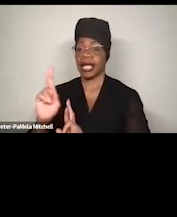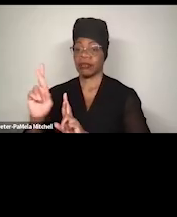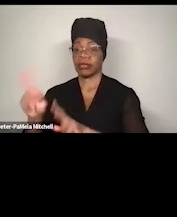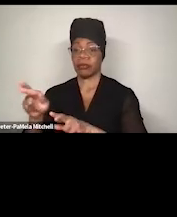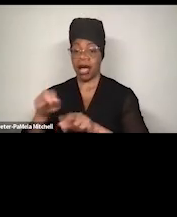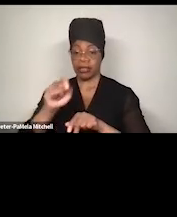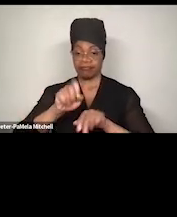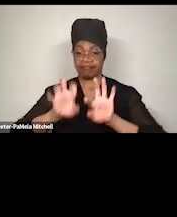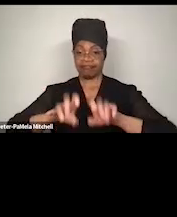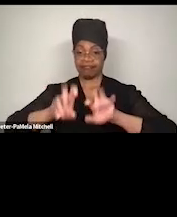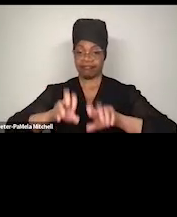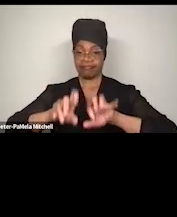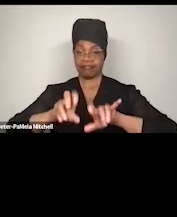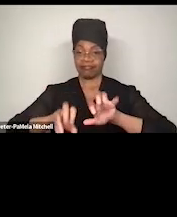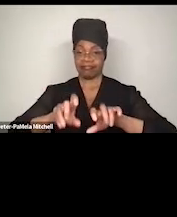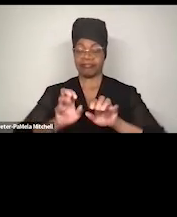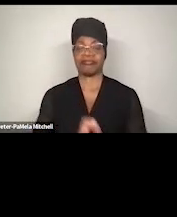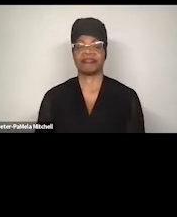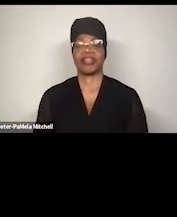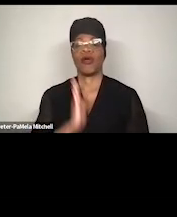you all sorted. Next slide.